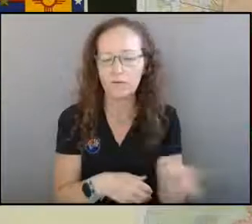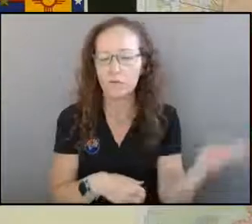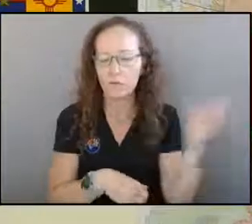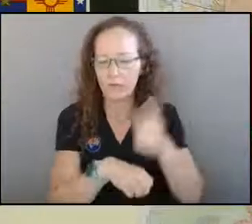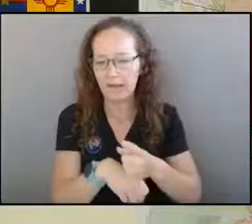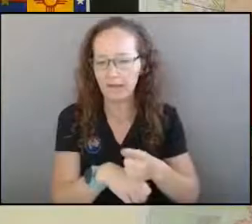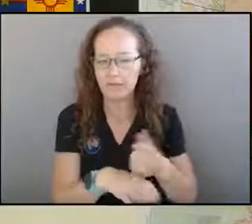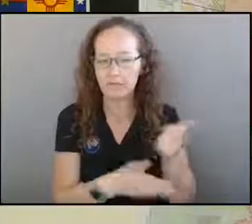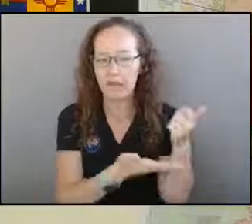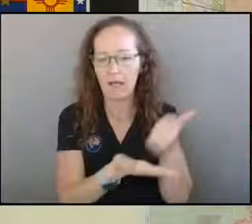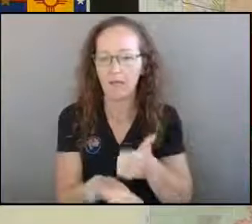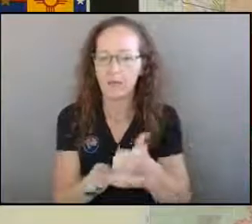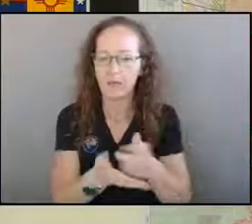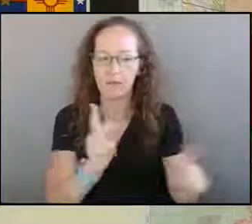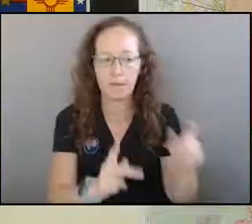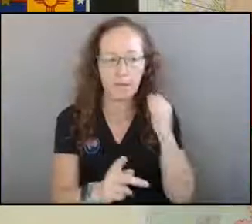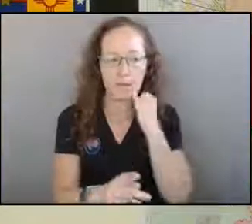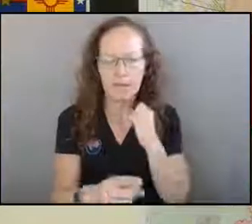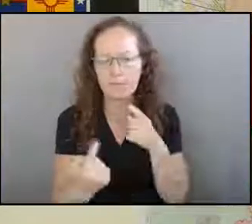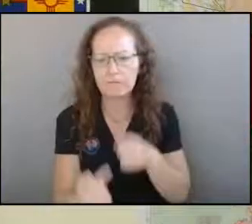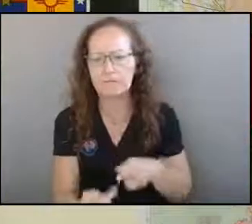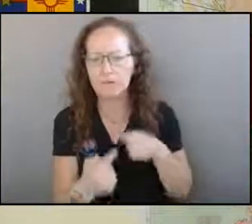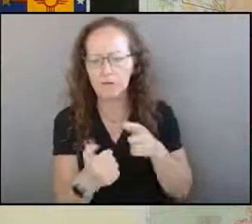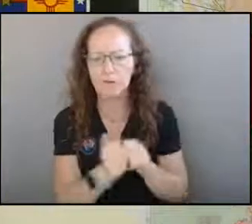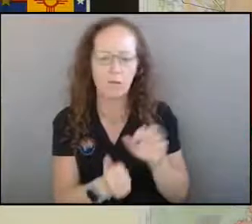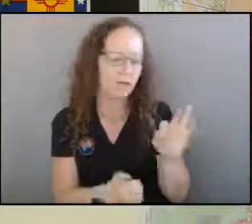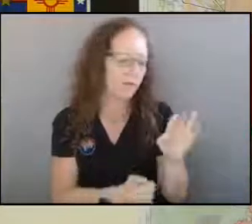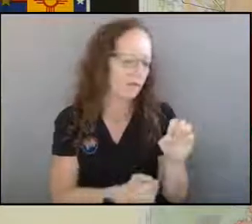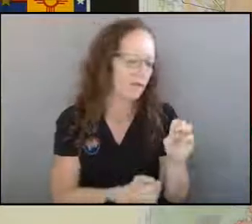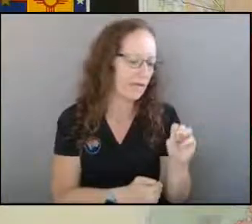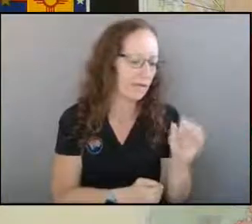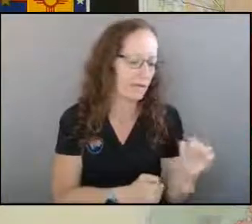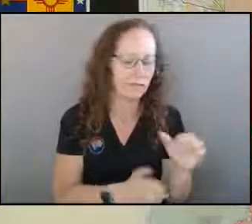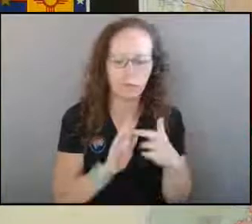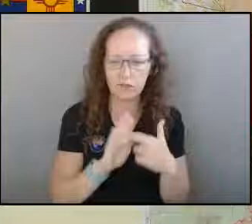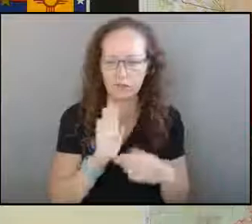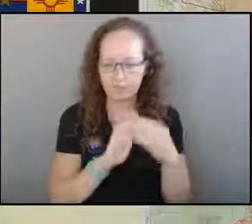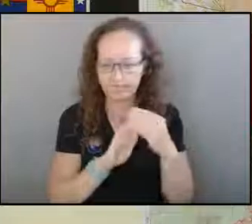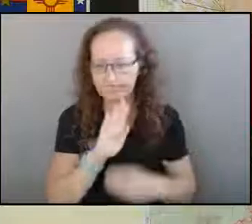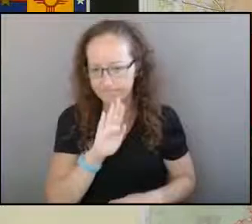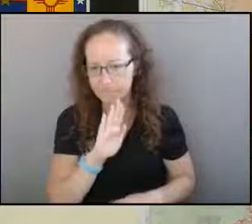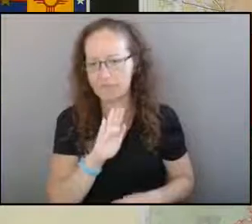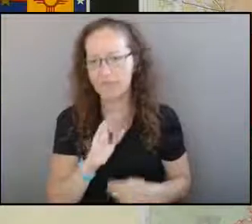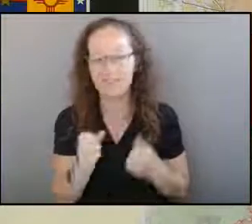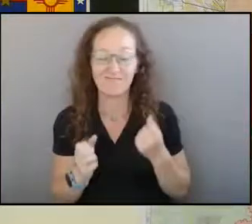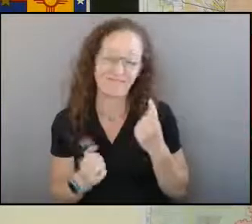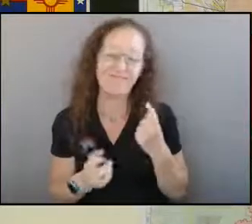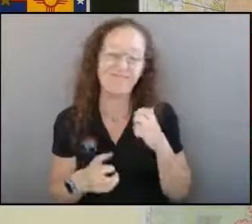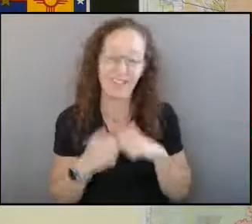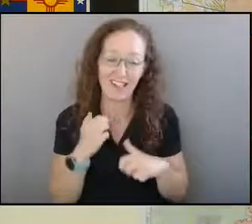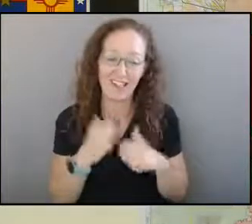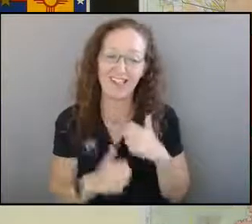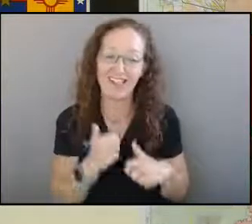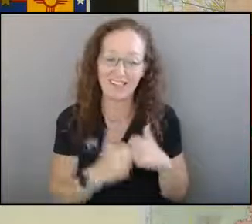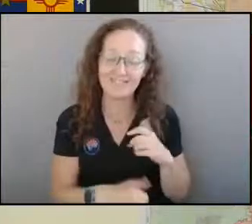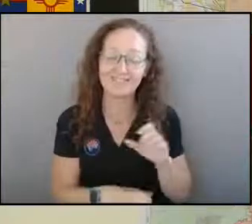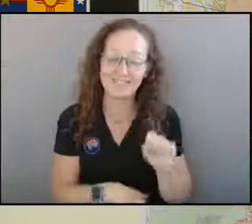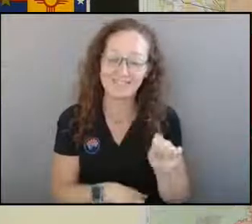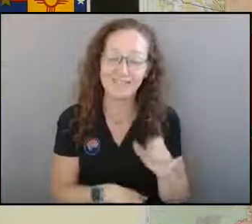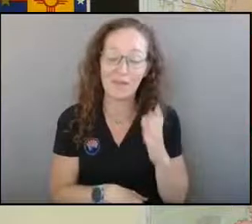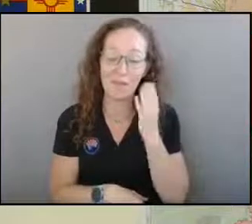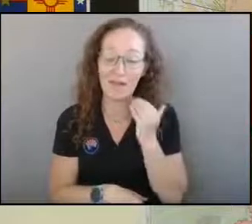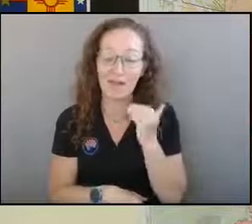issues with their FEMA registration. I will tell you that there are a lot of problems because MORA is such a